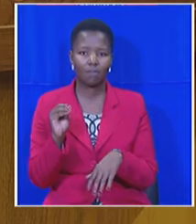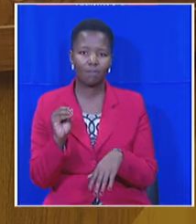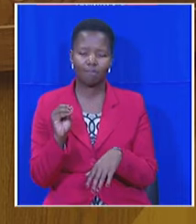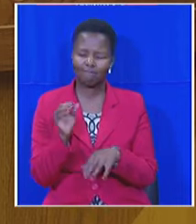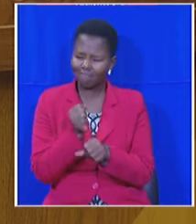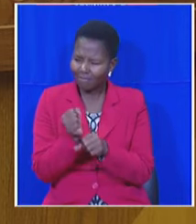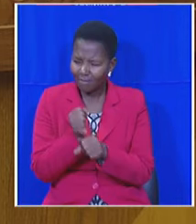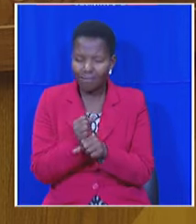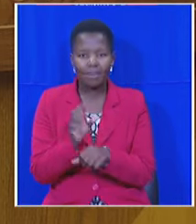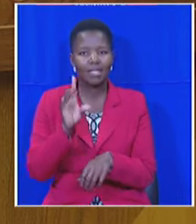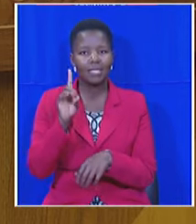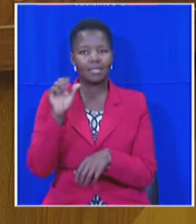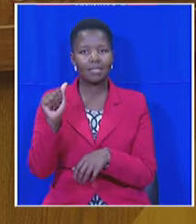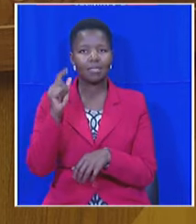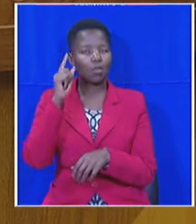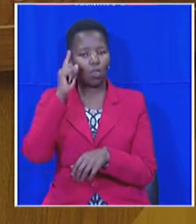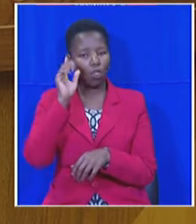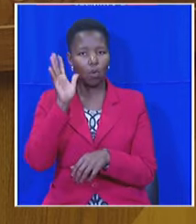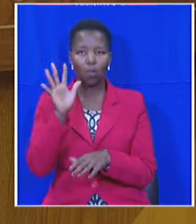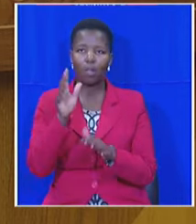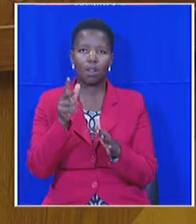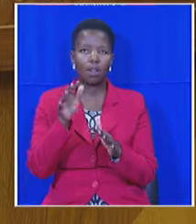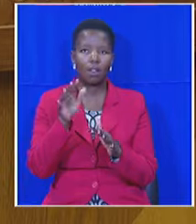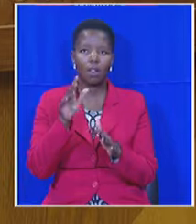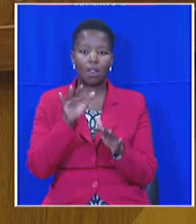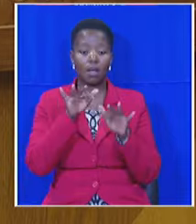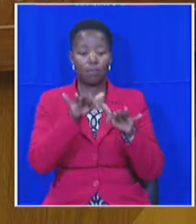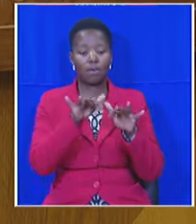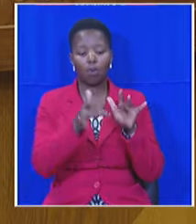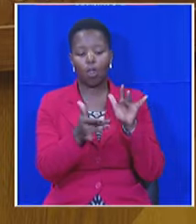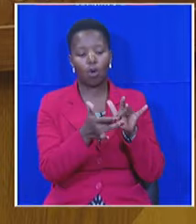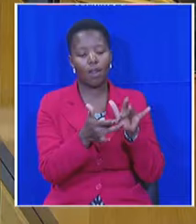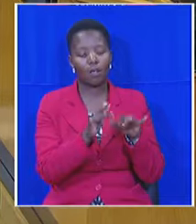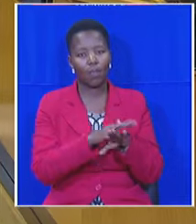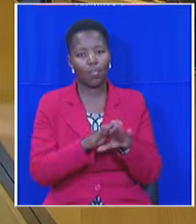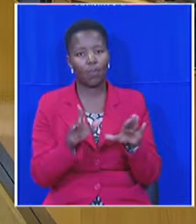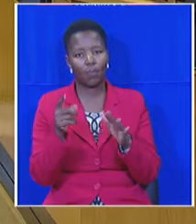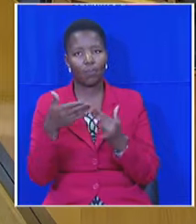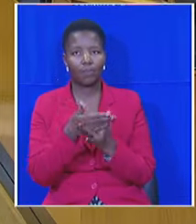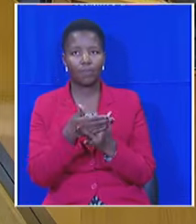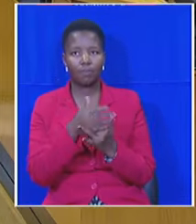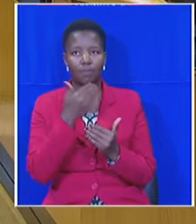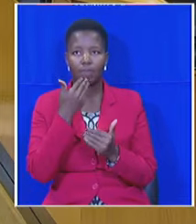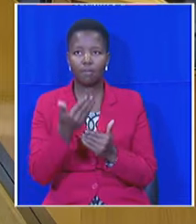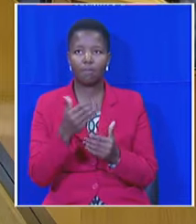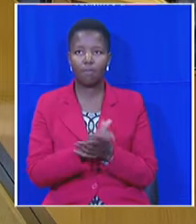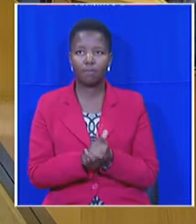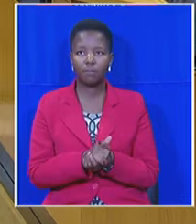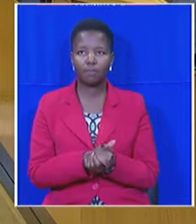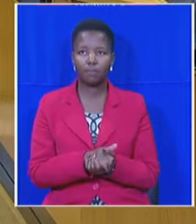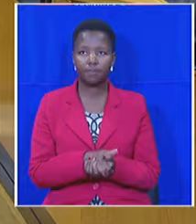the DA will dislocate the ANC. Order, honourable member, your time is up. Thank you very much. Thank you.